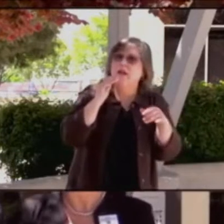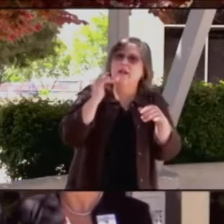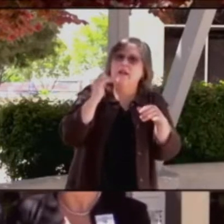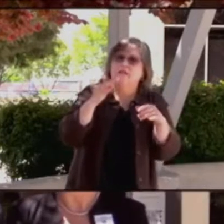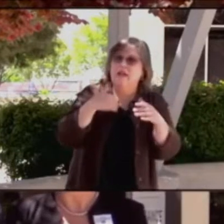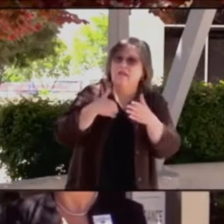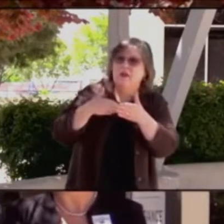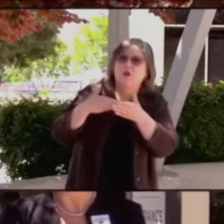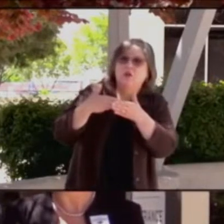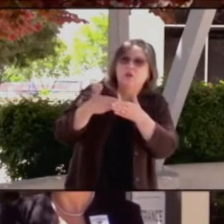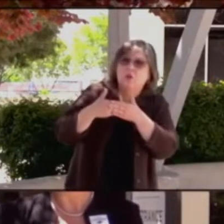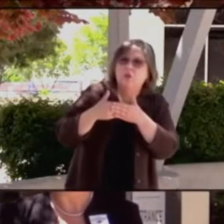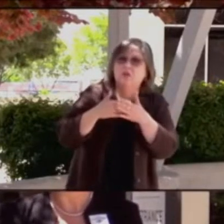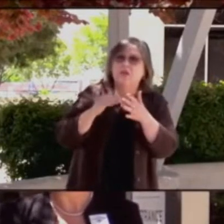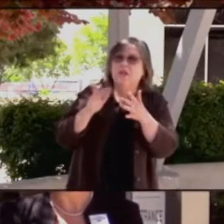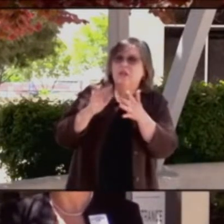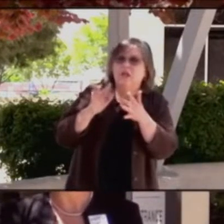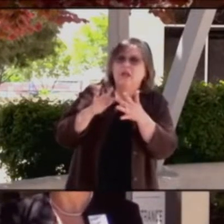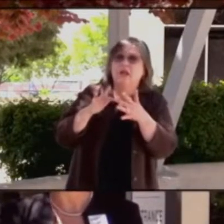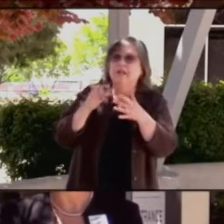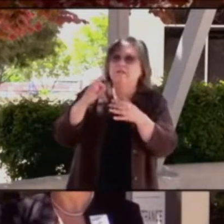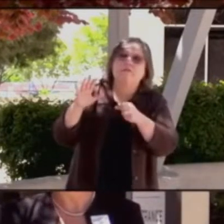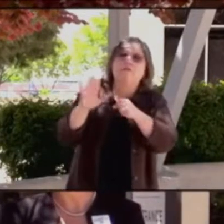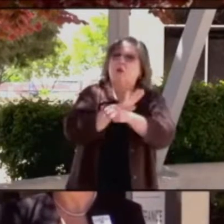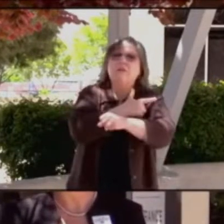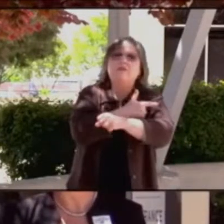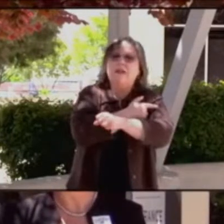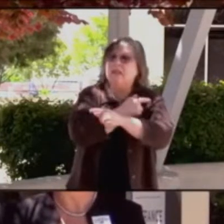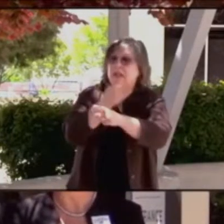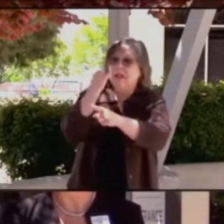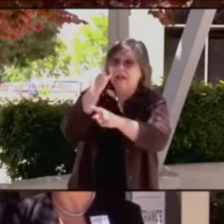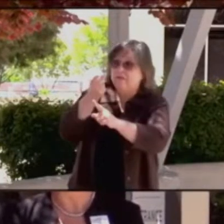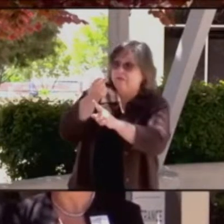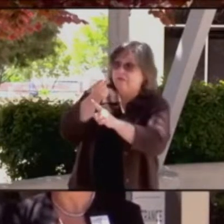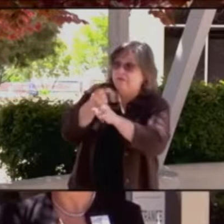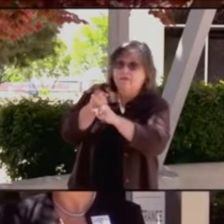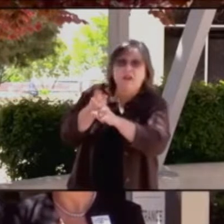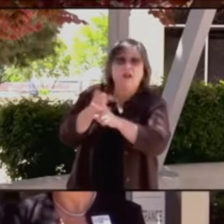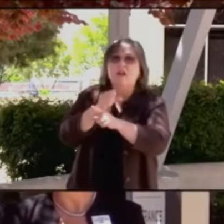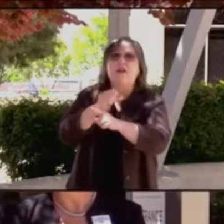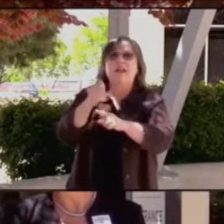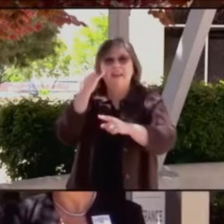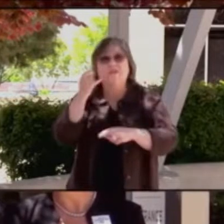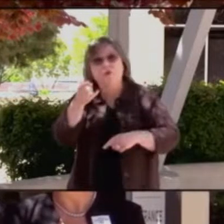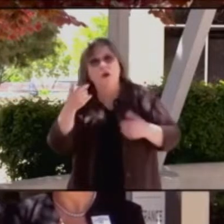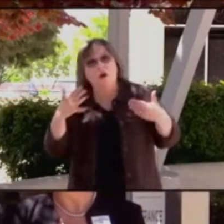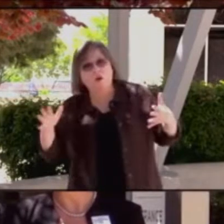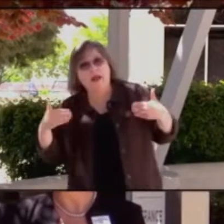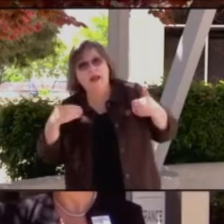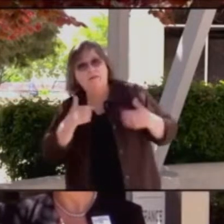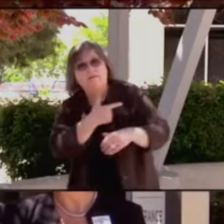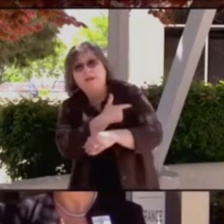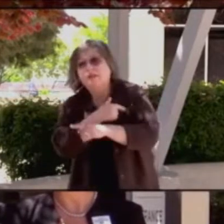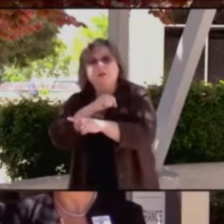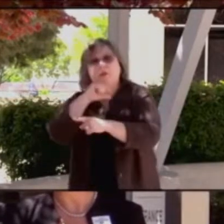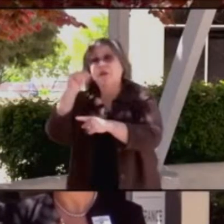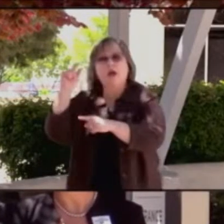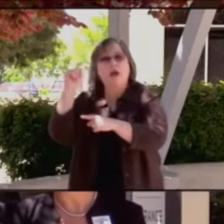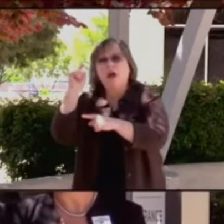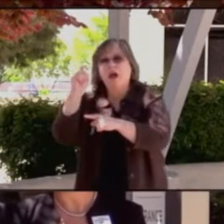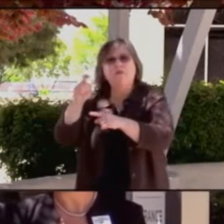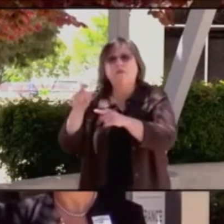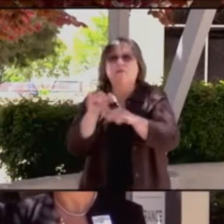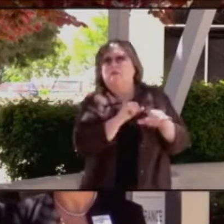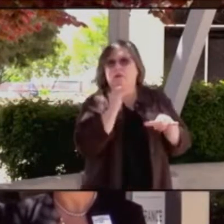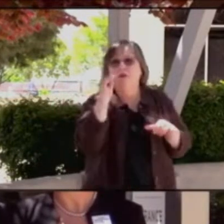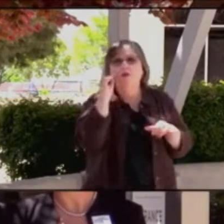not required for people who are fully vaccinated. Cal OSHA has proposed new workplace safety rules that